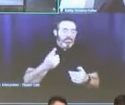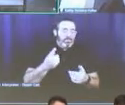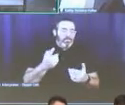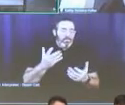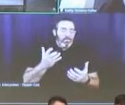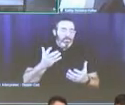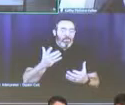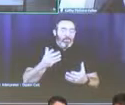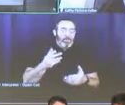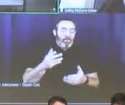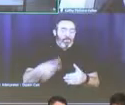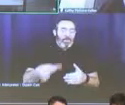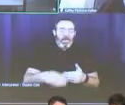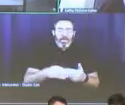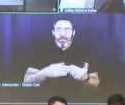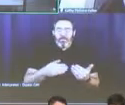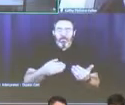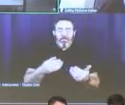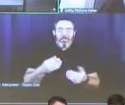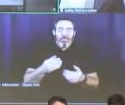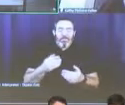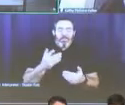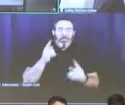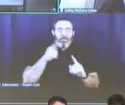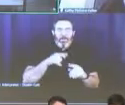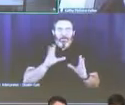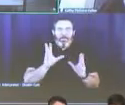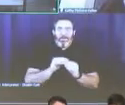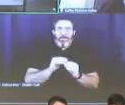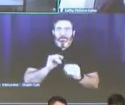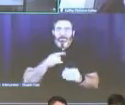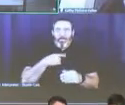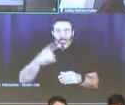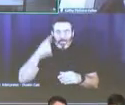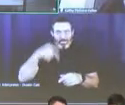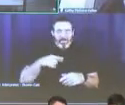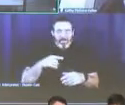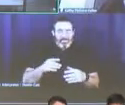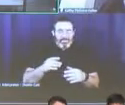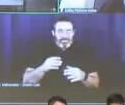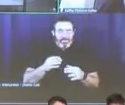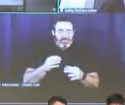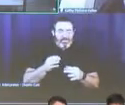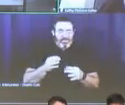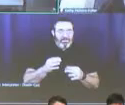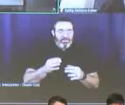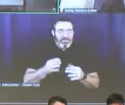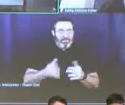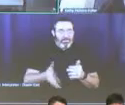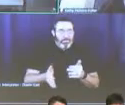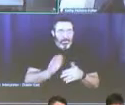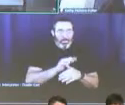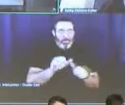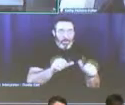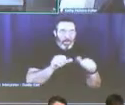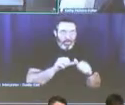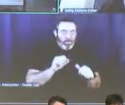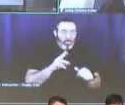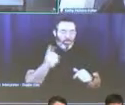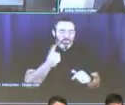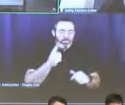of this conference is, do we even still think these are the 3 priority areas, or are there more priority areas we should be targeting?